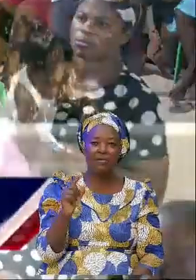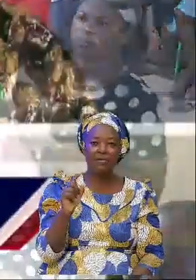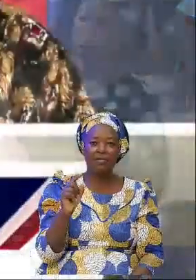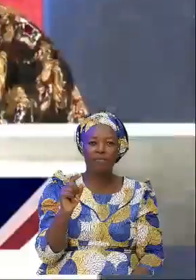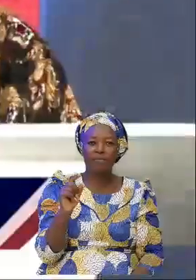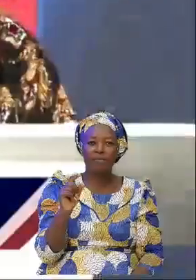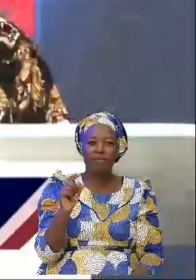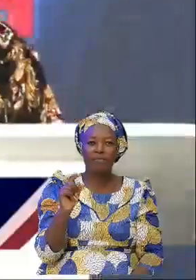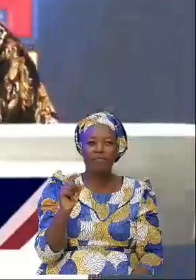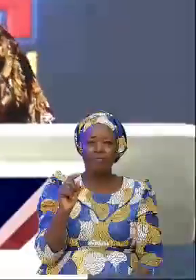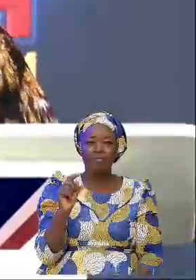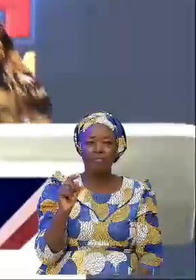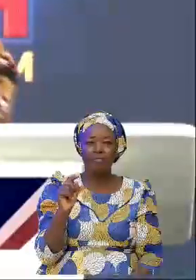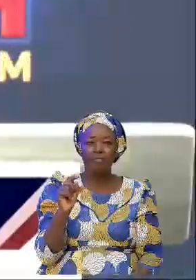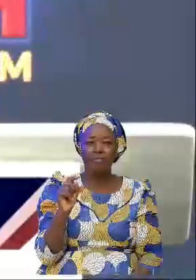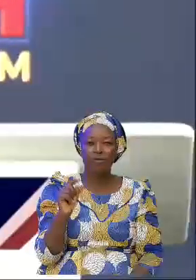55,